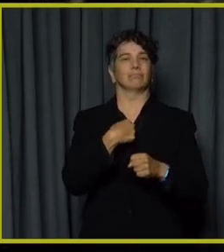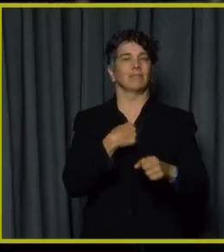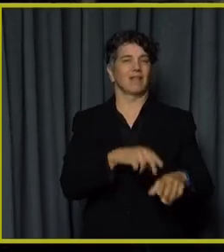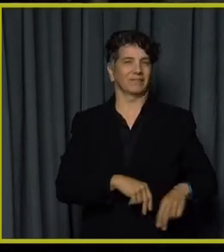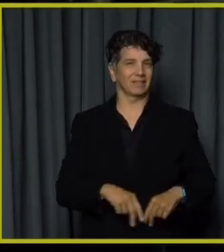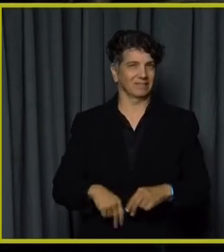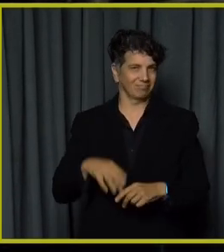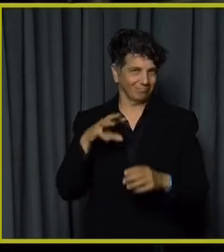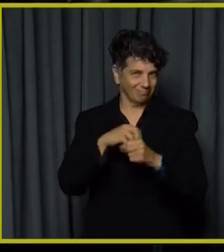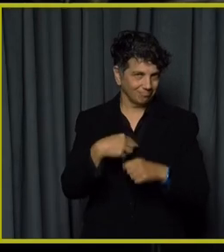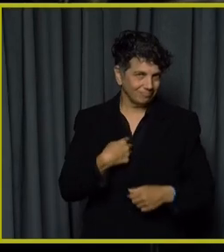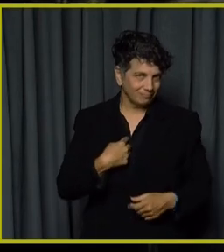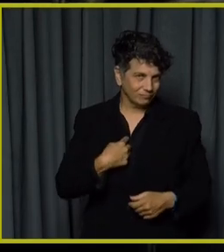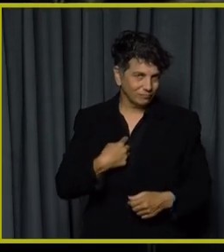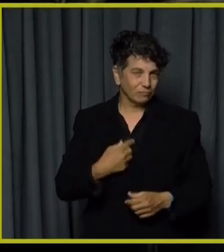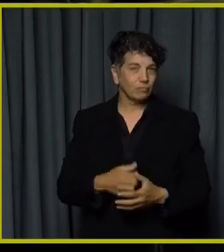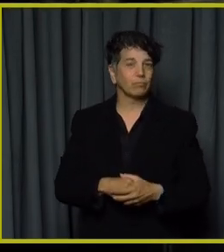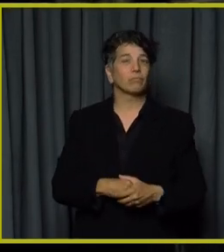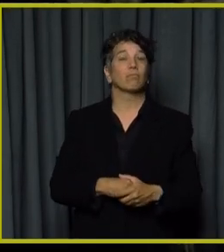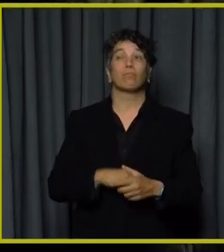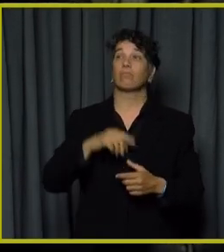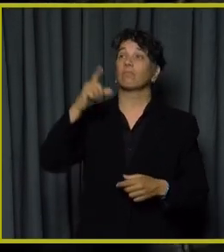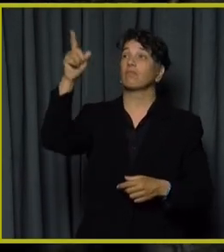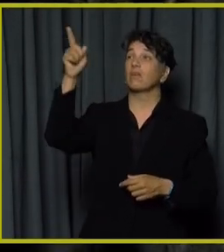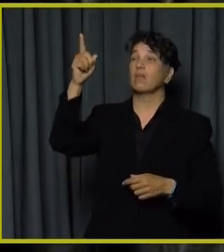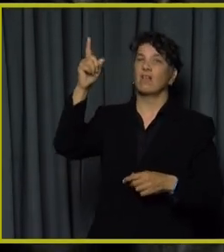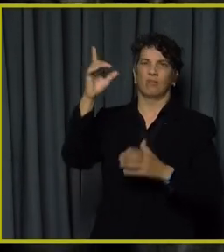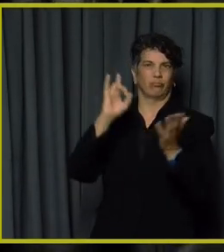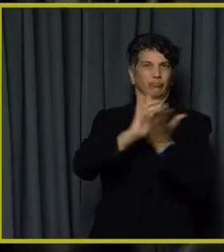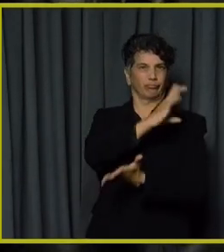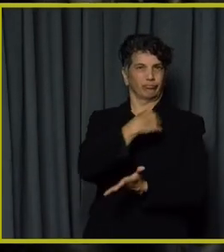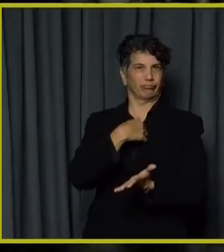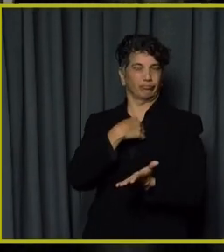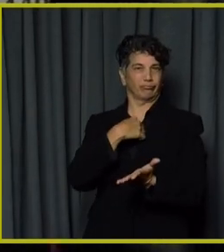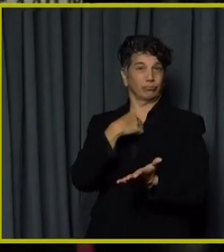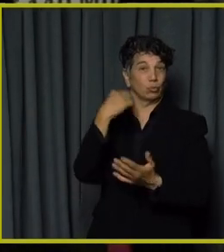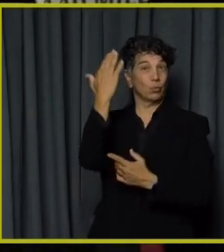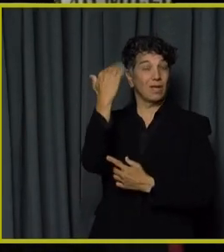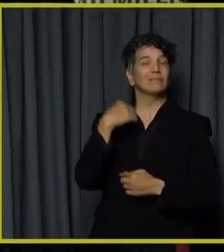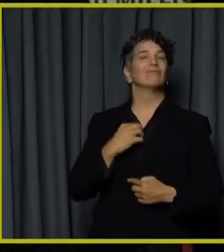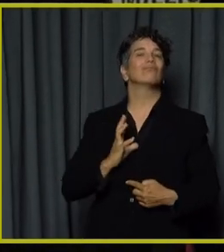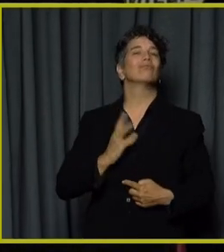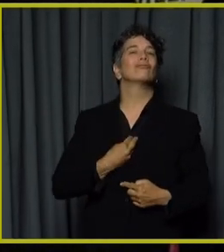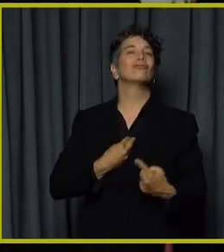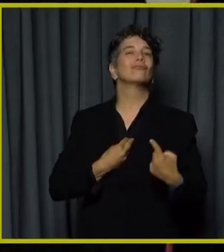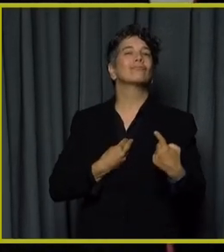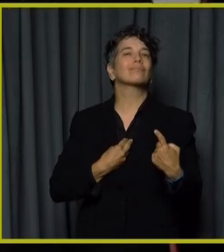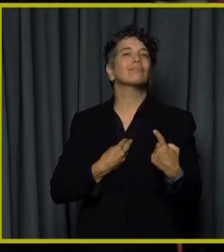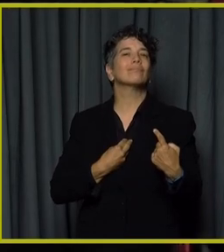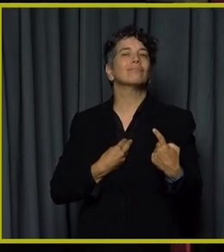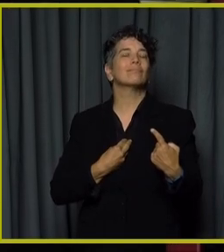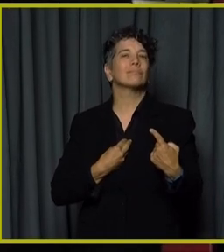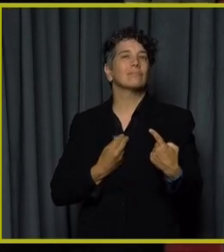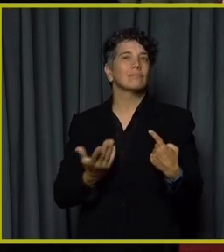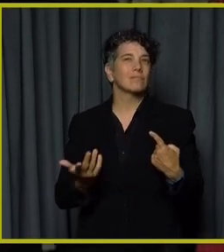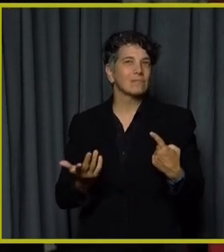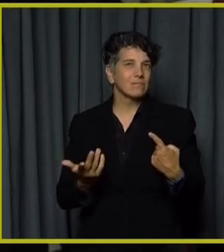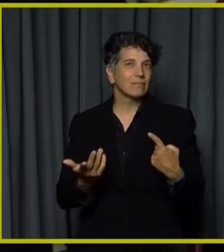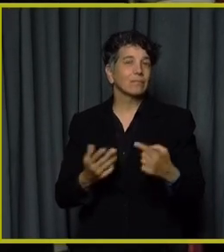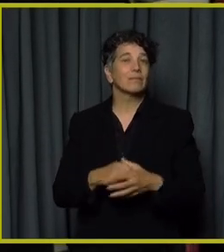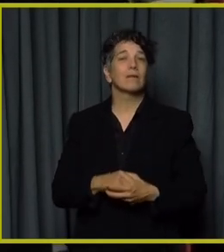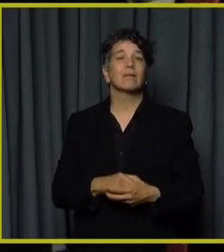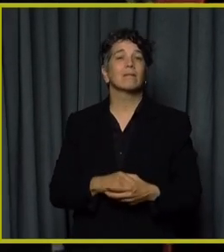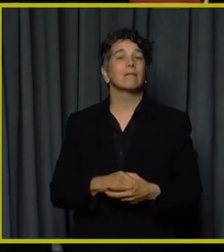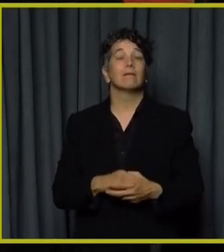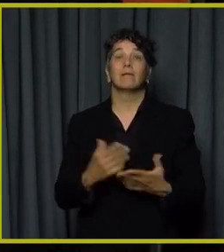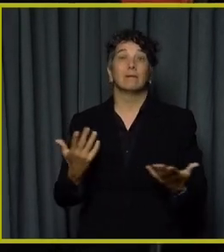from the Coast Guard for being transgender, I was put out into the world with no training, no preparation,